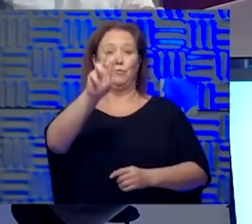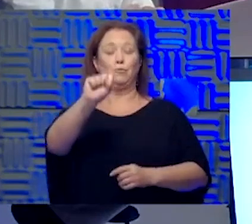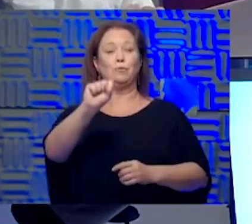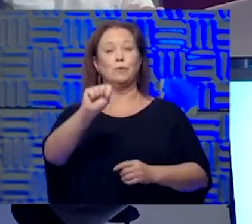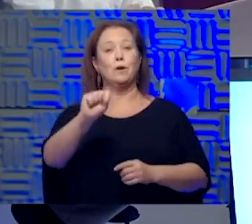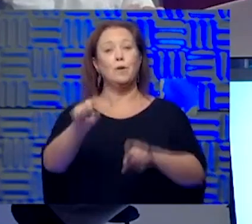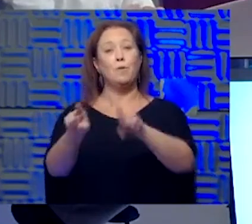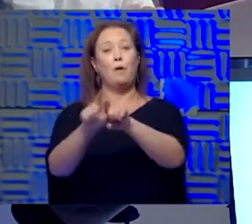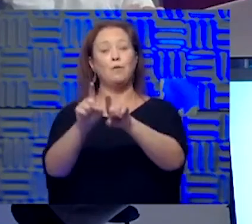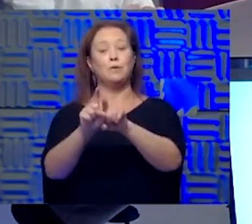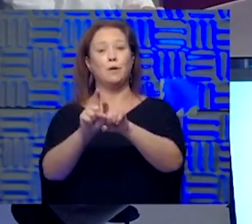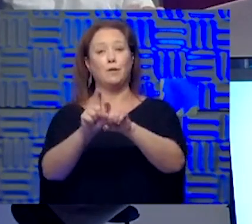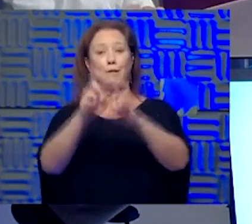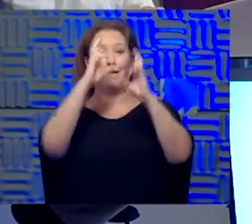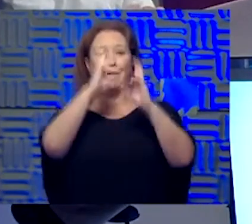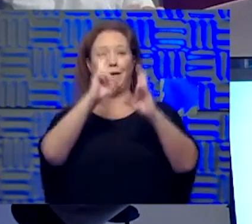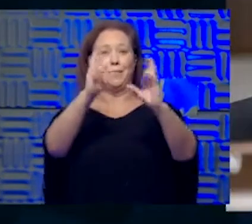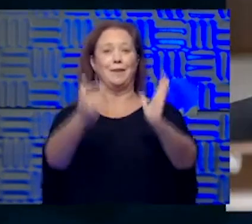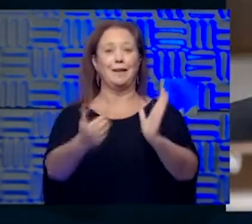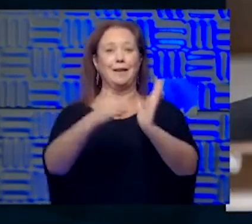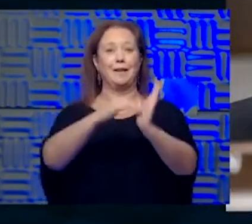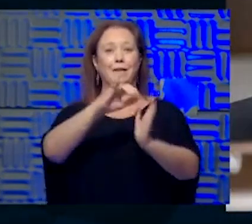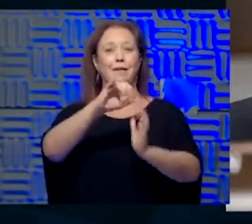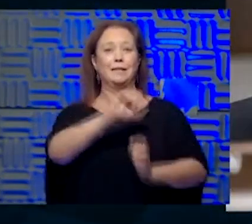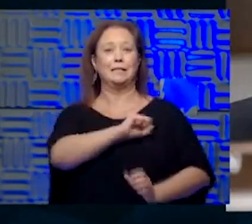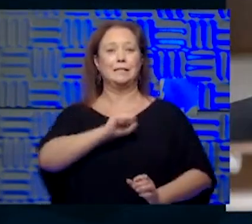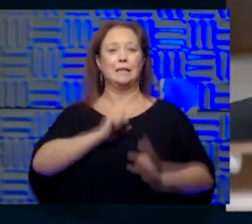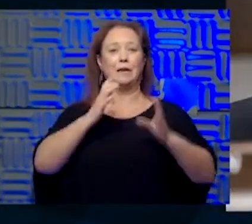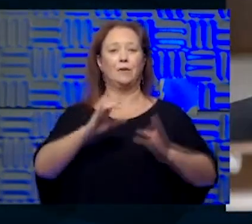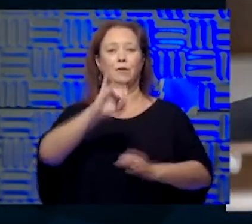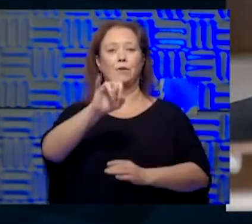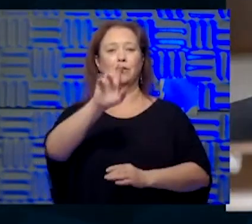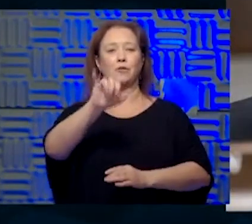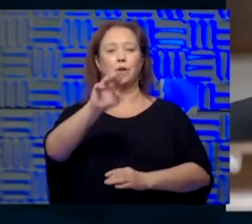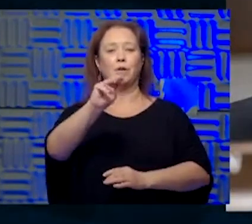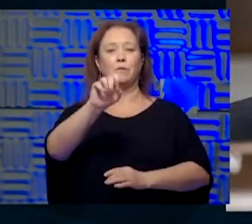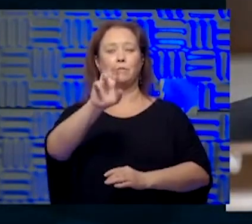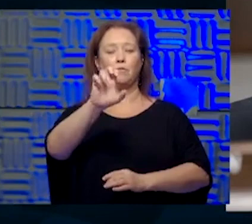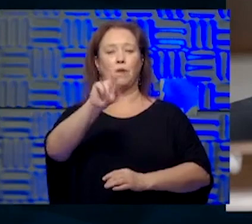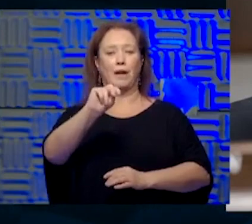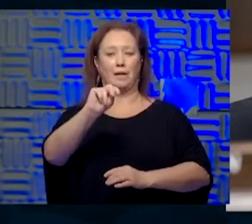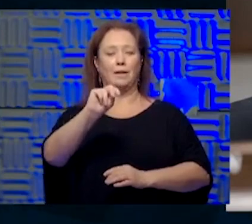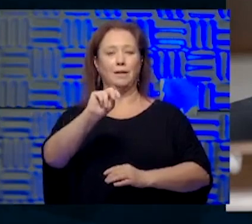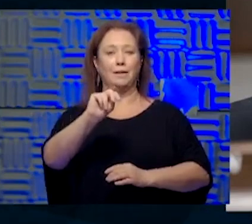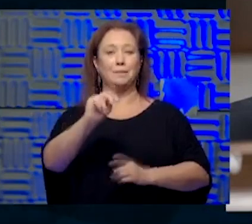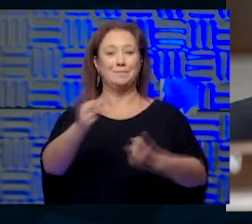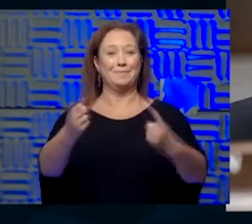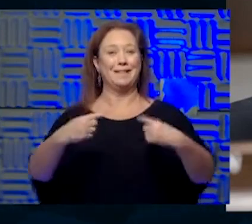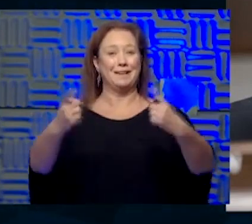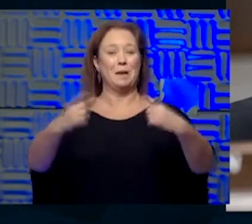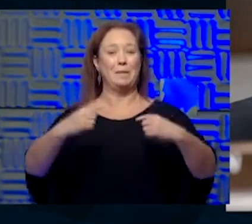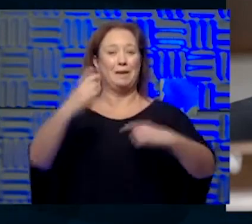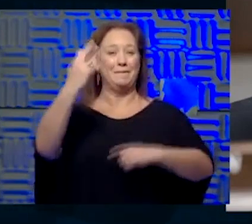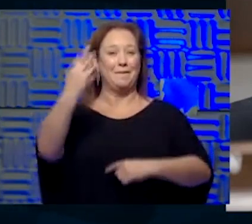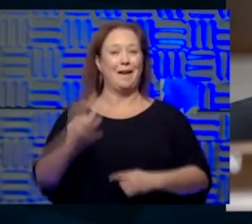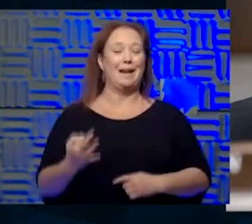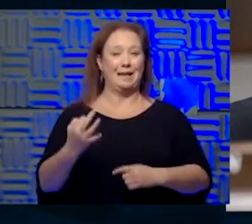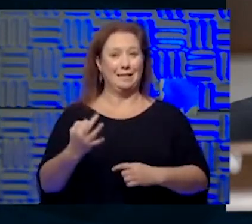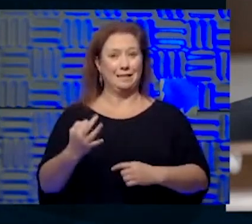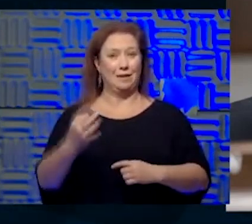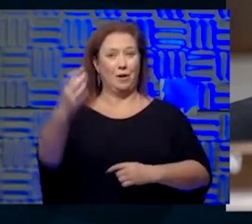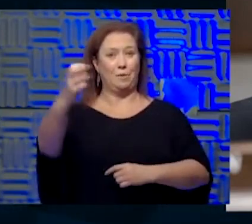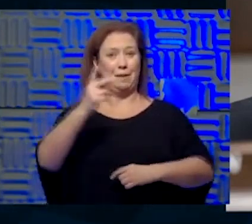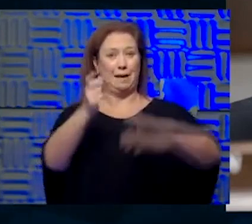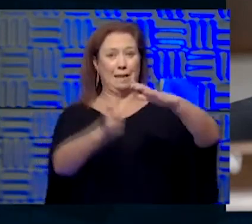We are also joined and honored again to have Senator Jerry Moran, who has been with us for a number of Fridays. And Senator, are you back in